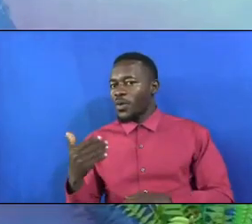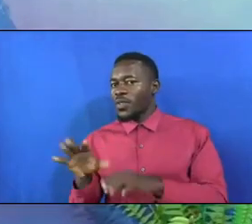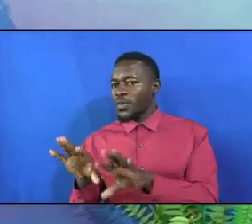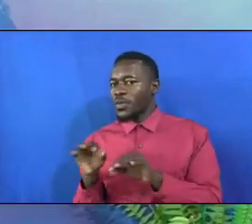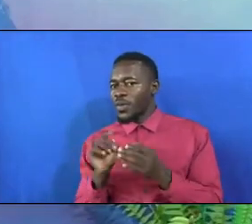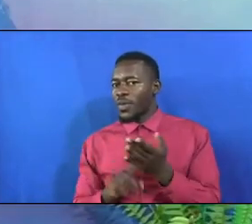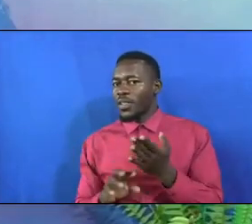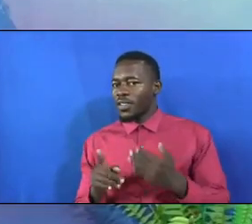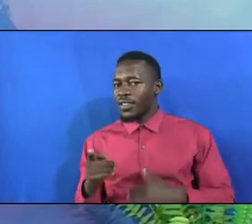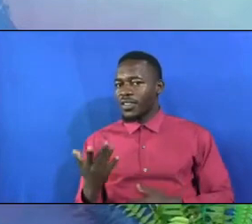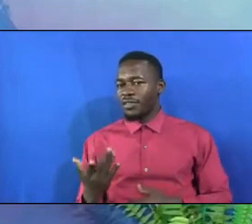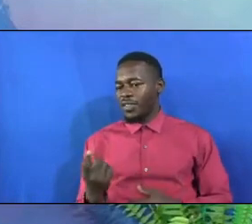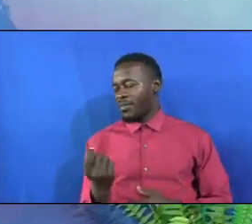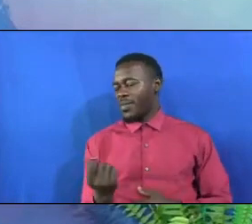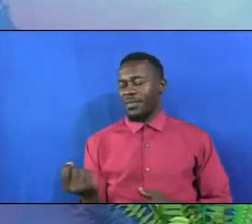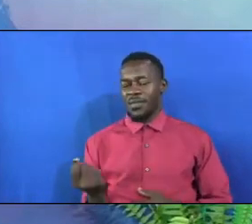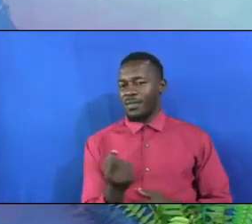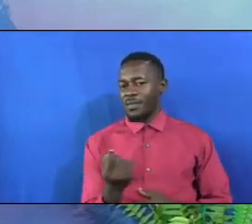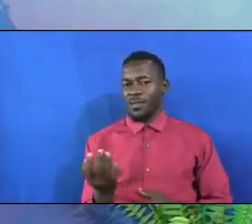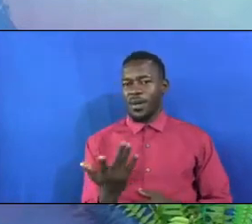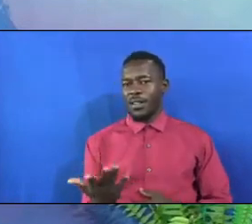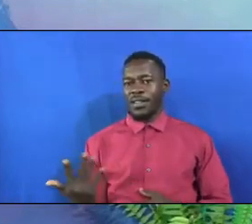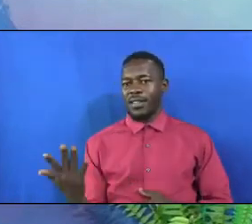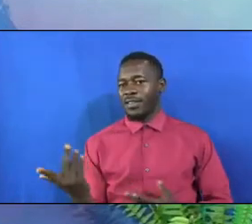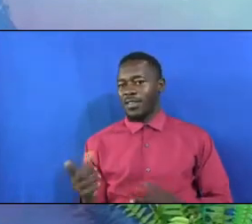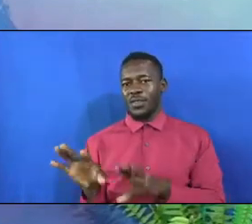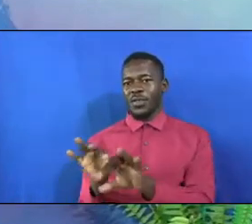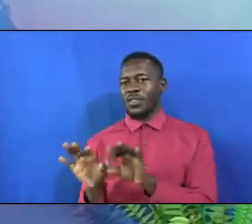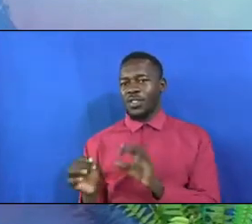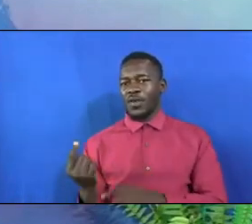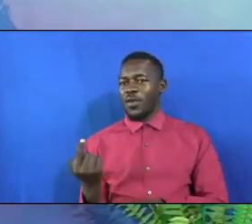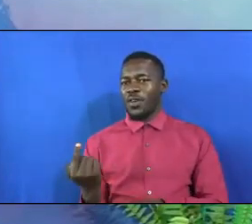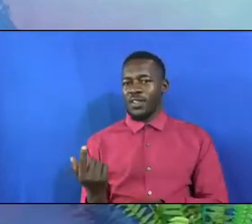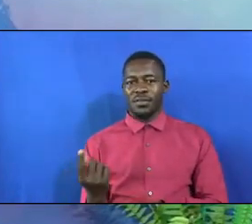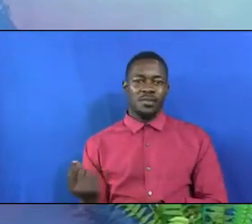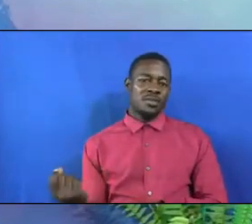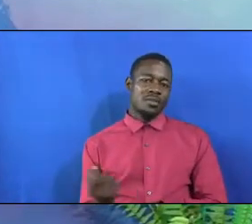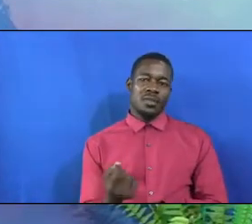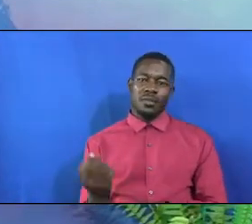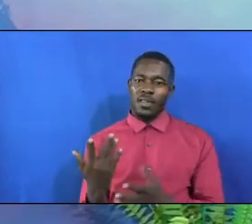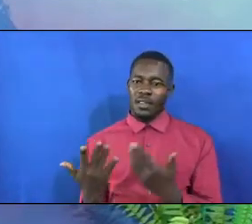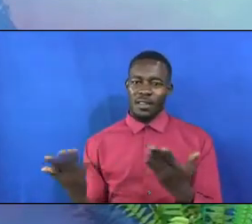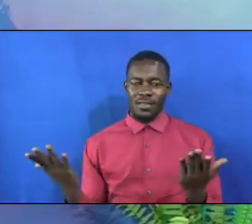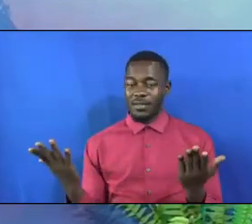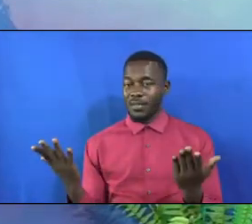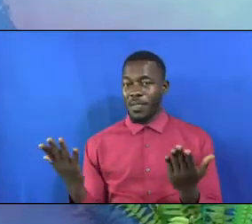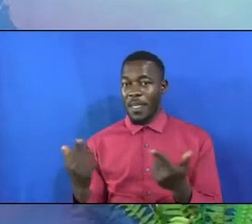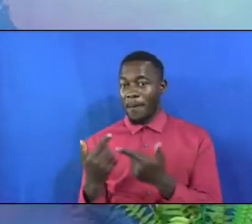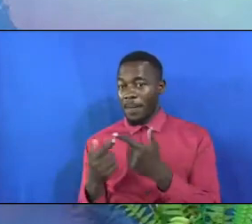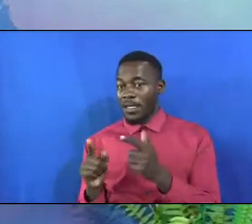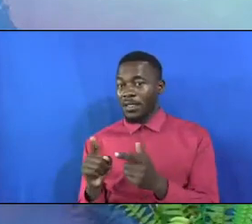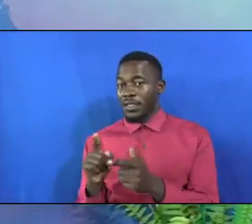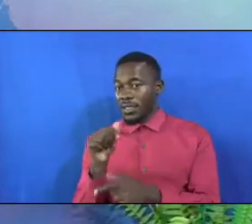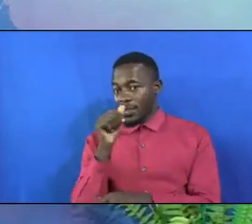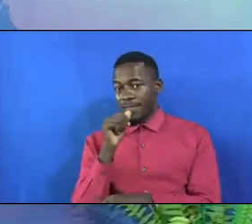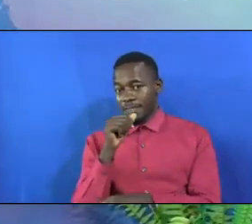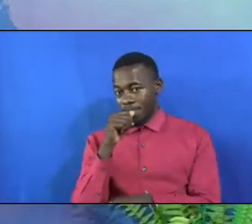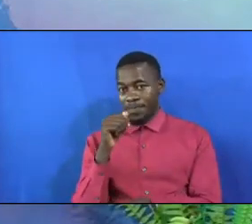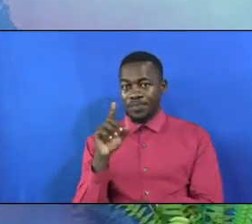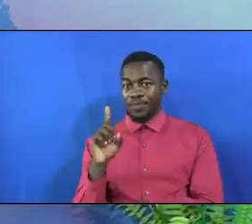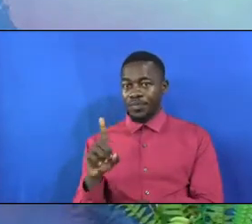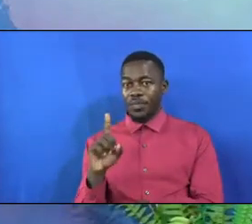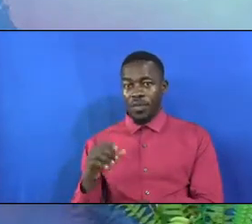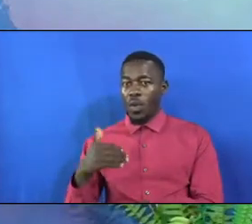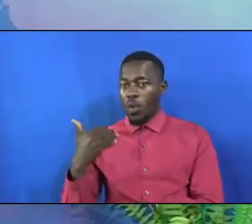think? Ah, ini kitu ndogo tu, sini kuchagua tu, ini kitu ndogo. But let me tell you, they end